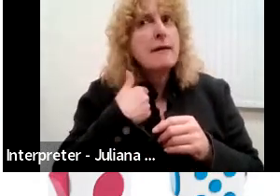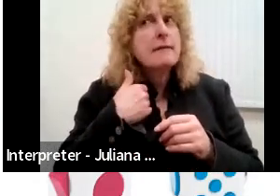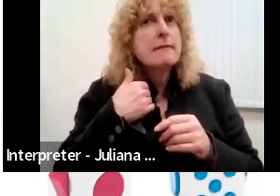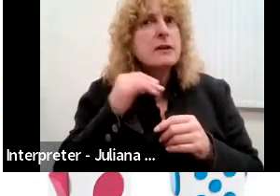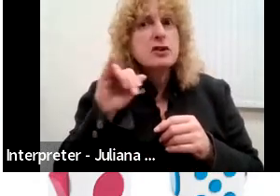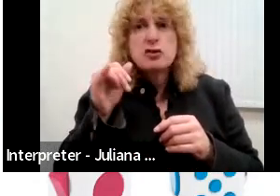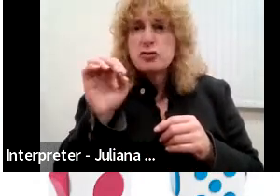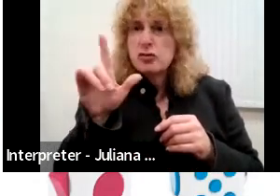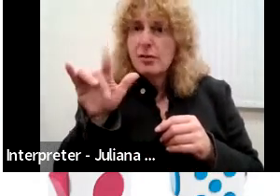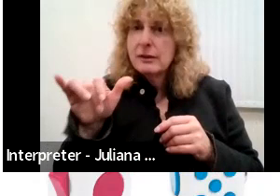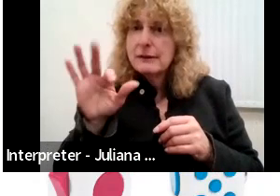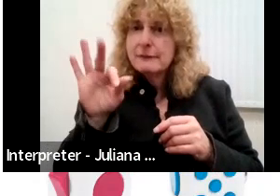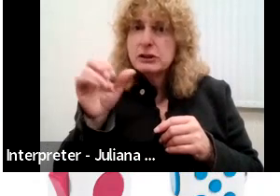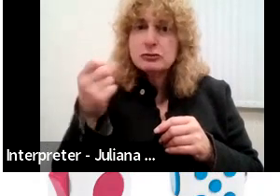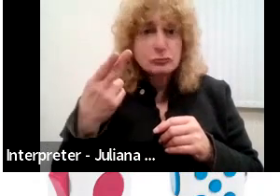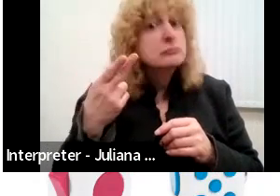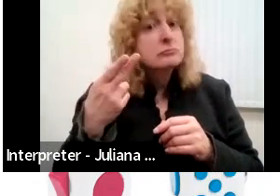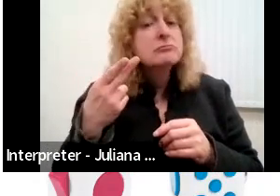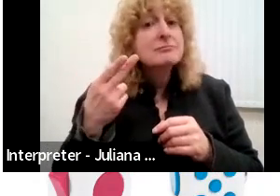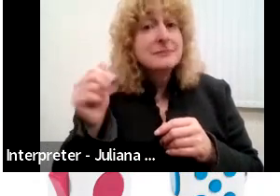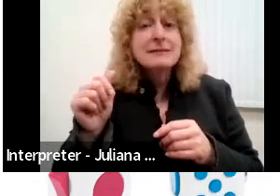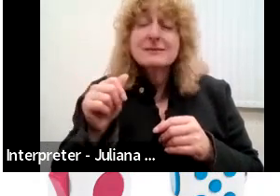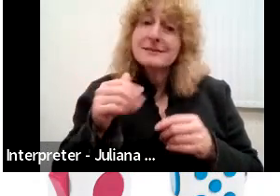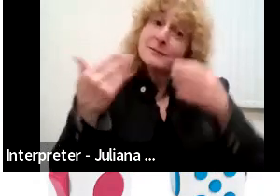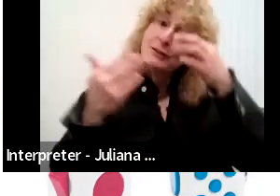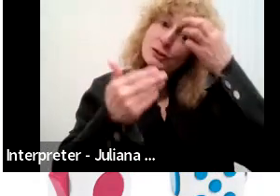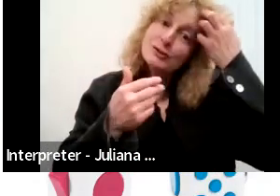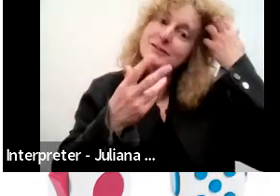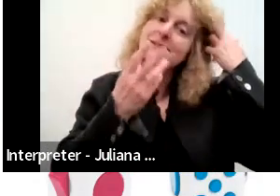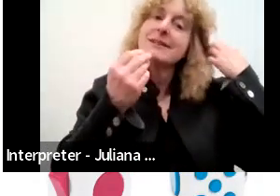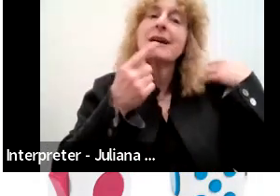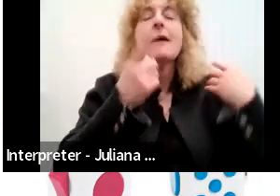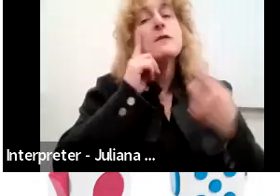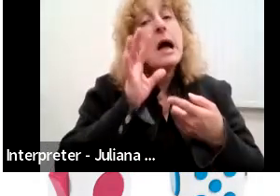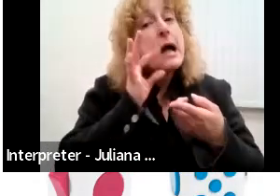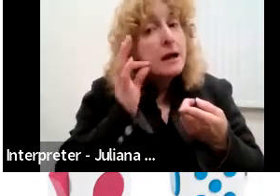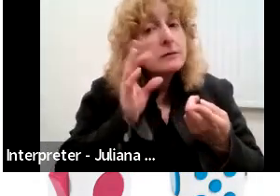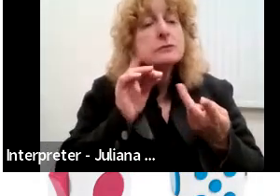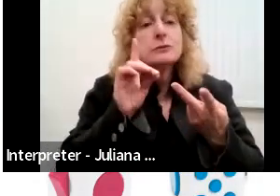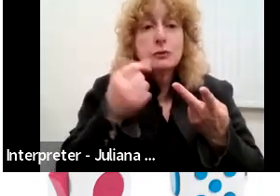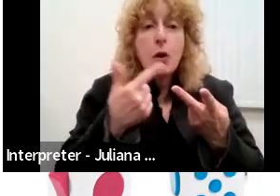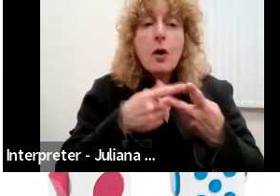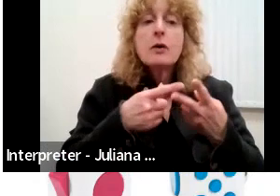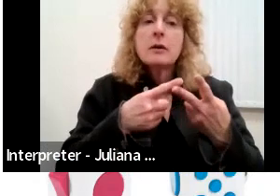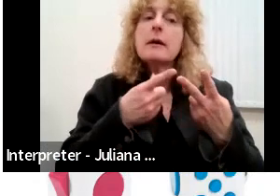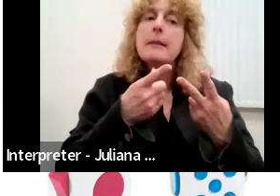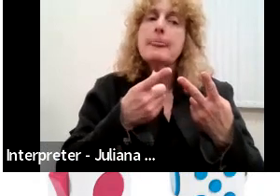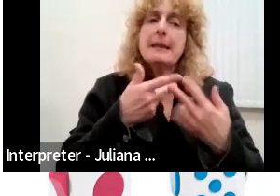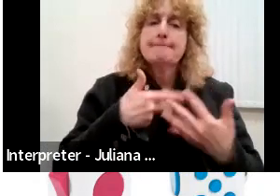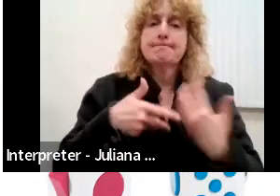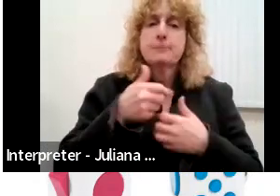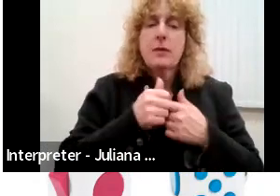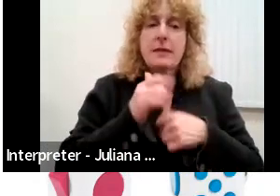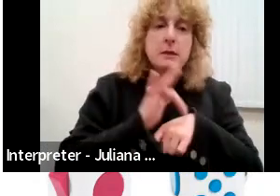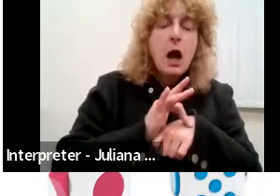jellyfish. Mhm. And fish. But for the cats and dogs, they interact with touch